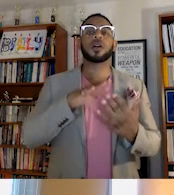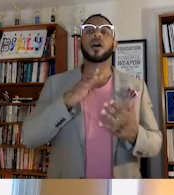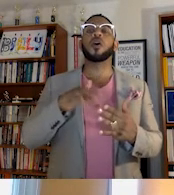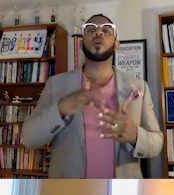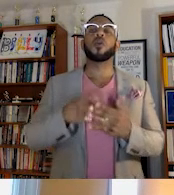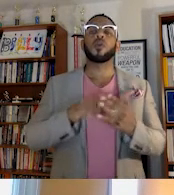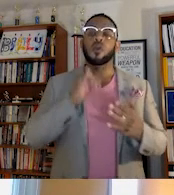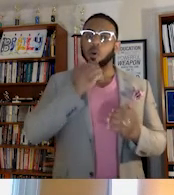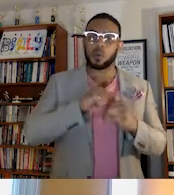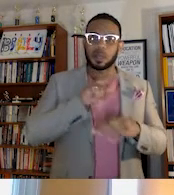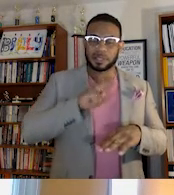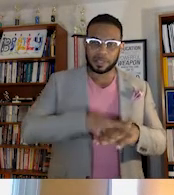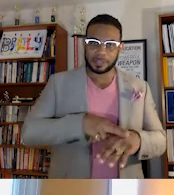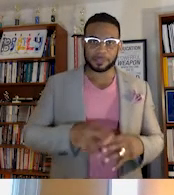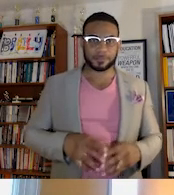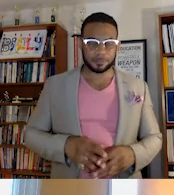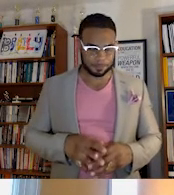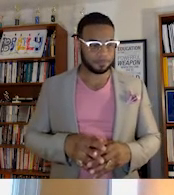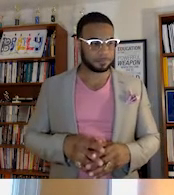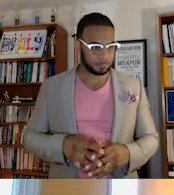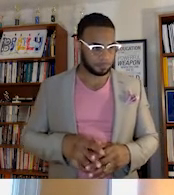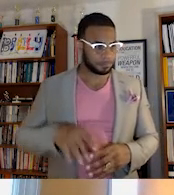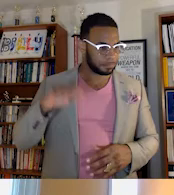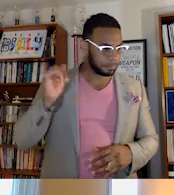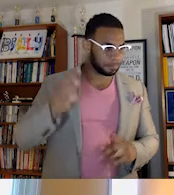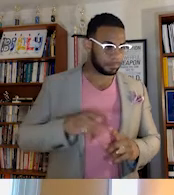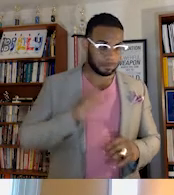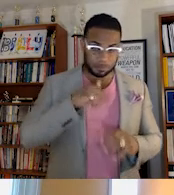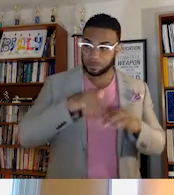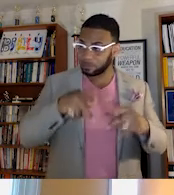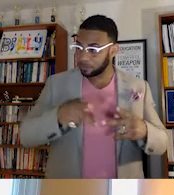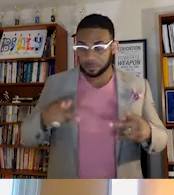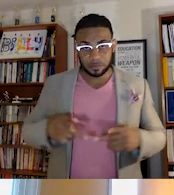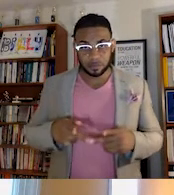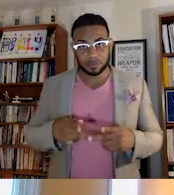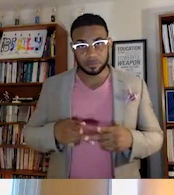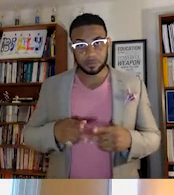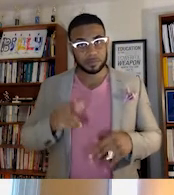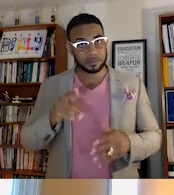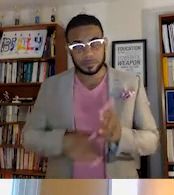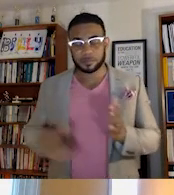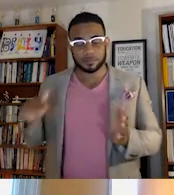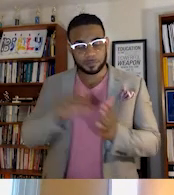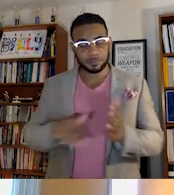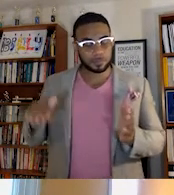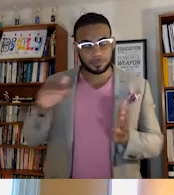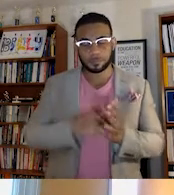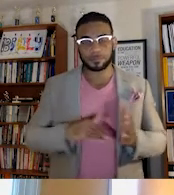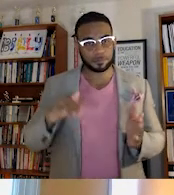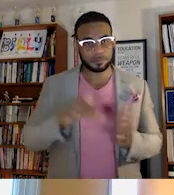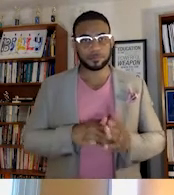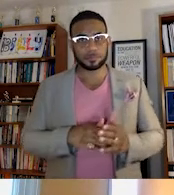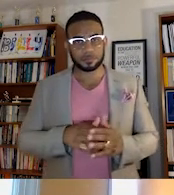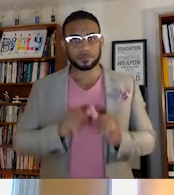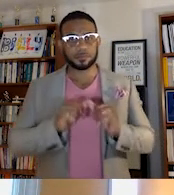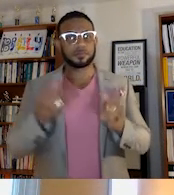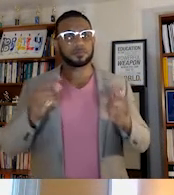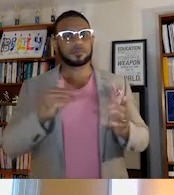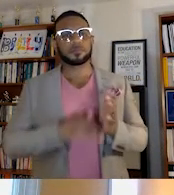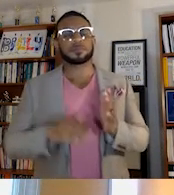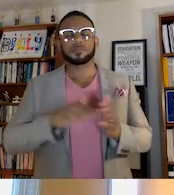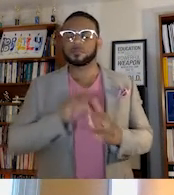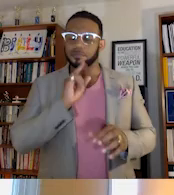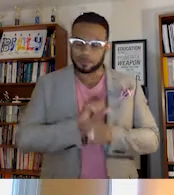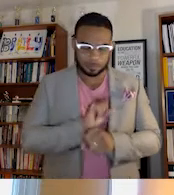what's wrong with this nation. Until we do so, we'll be in this place time and time again. It'll keep happening over and over